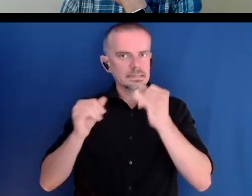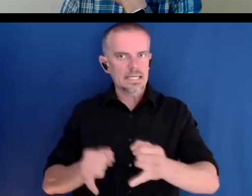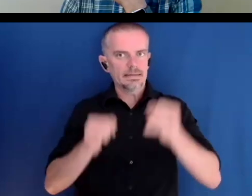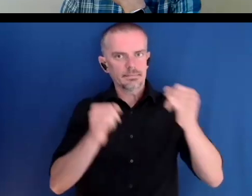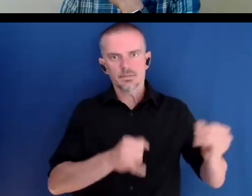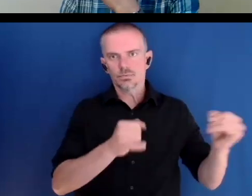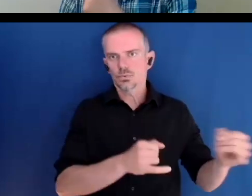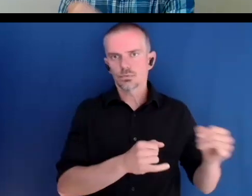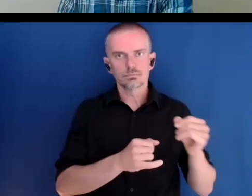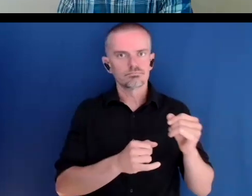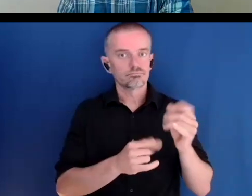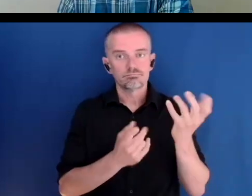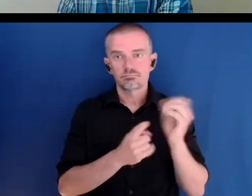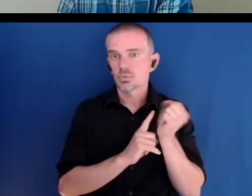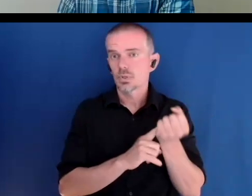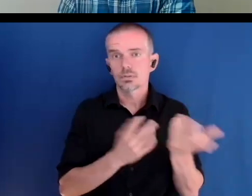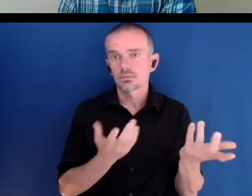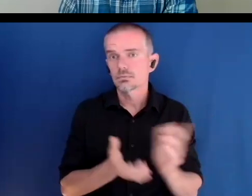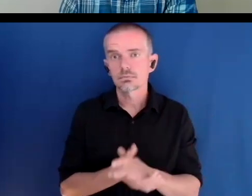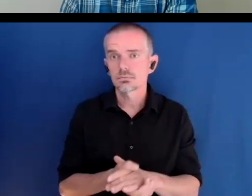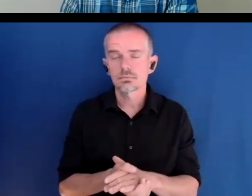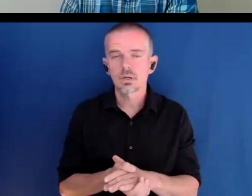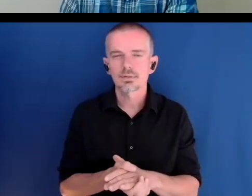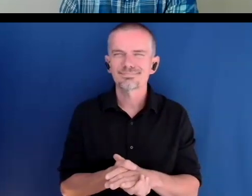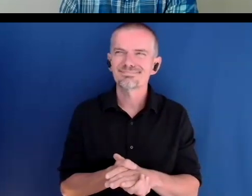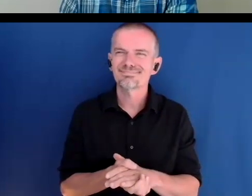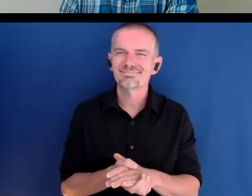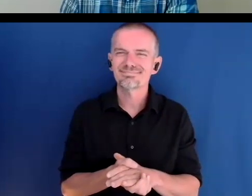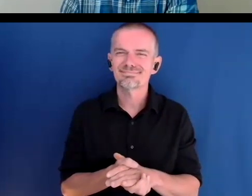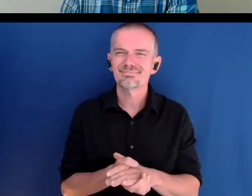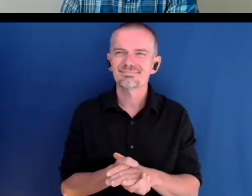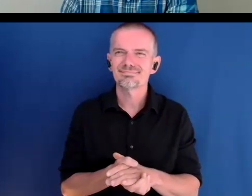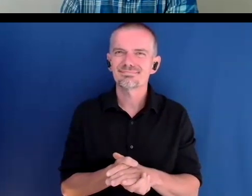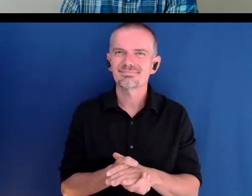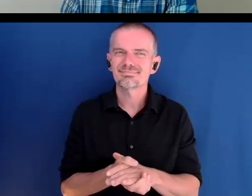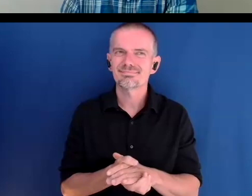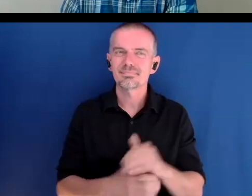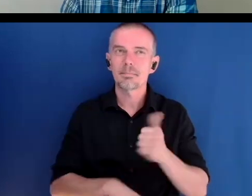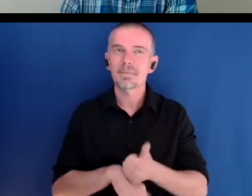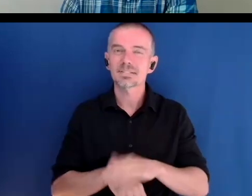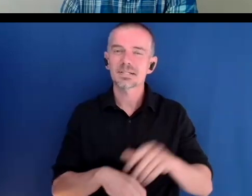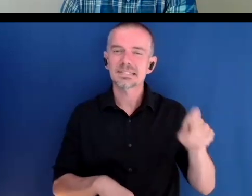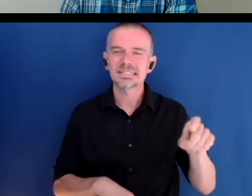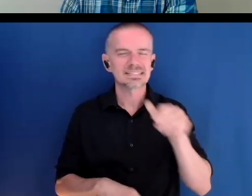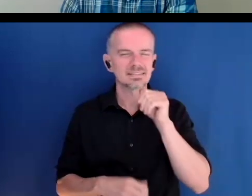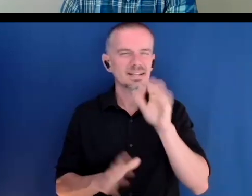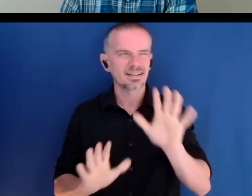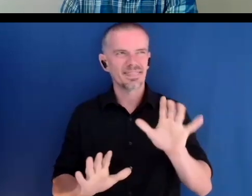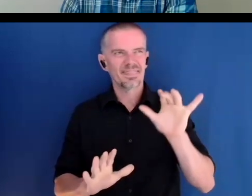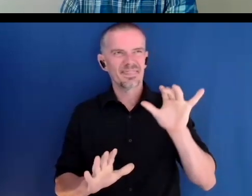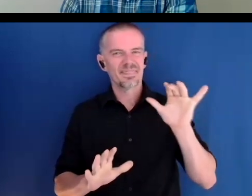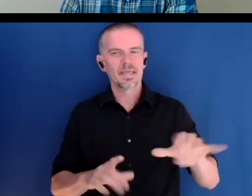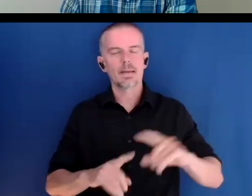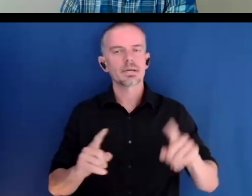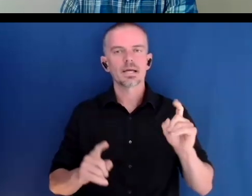basis. And I wouldn't say need per se, but there needs to be a really